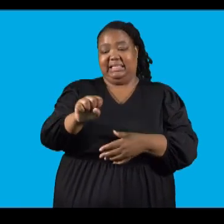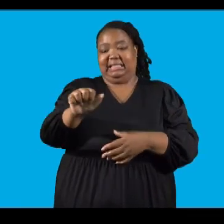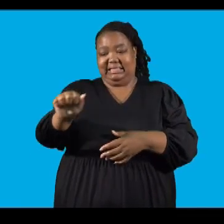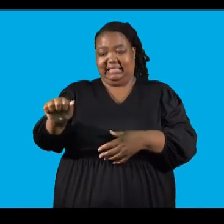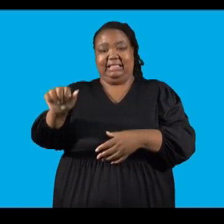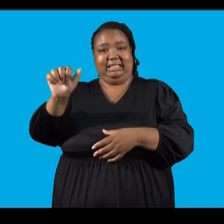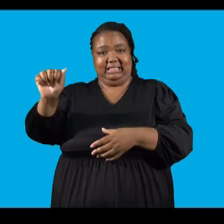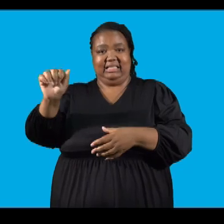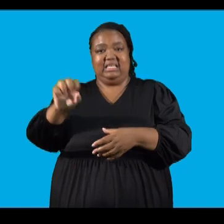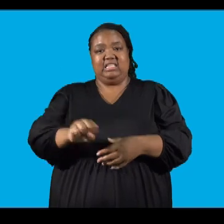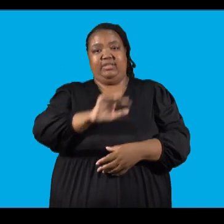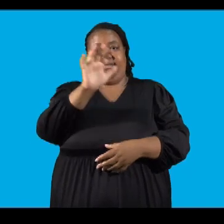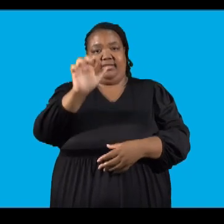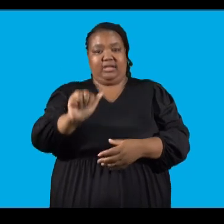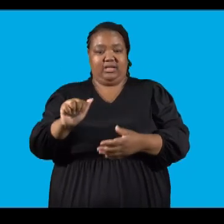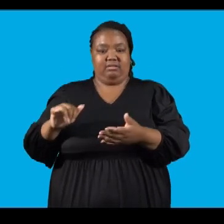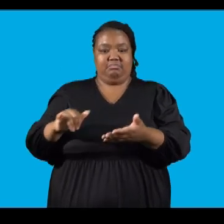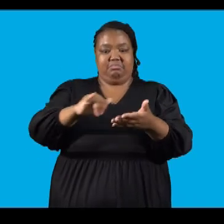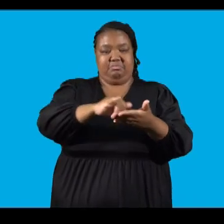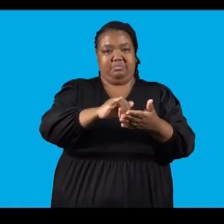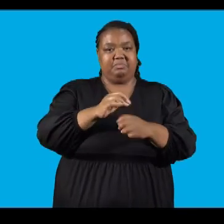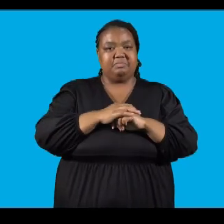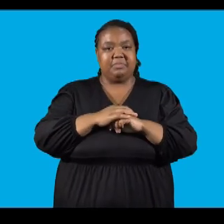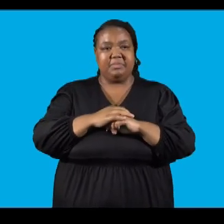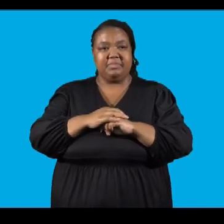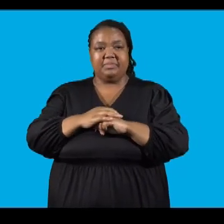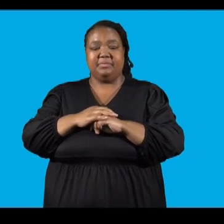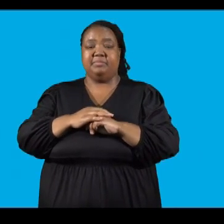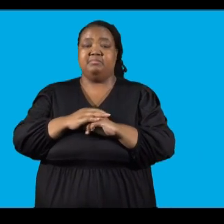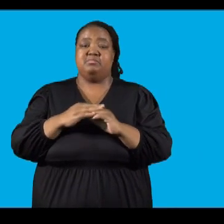is SAA, South African Airways.